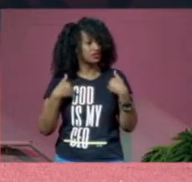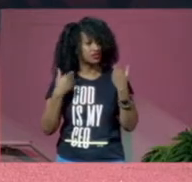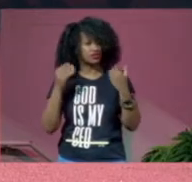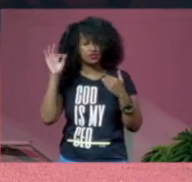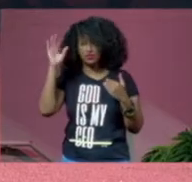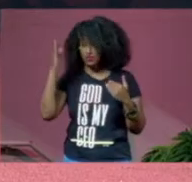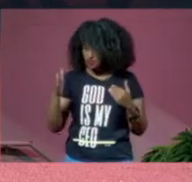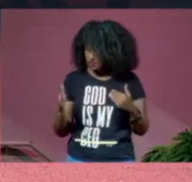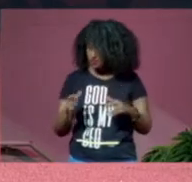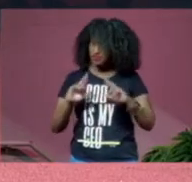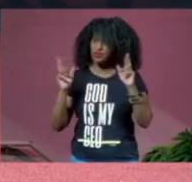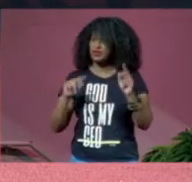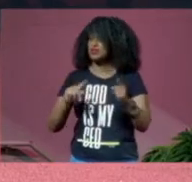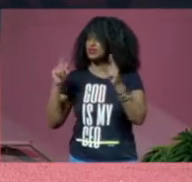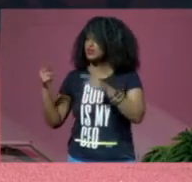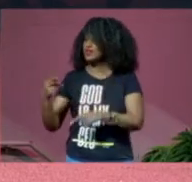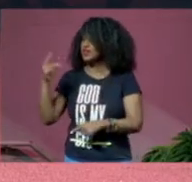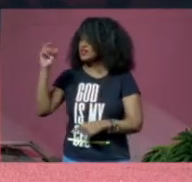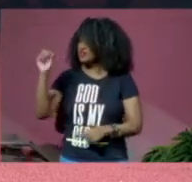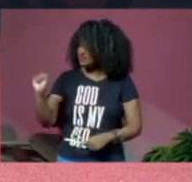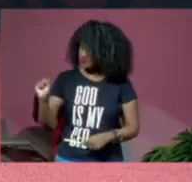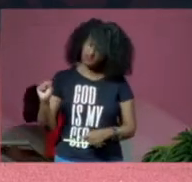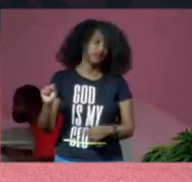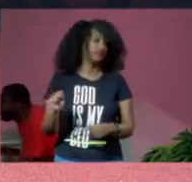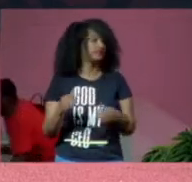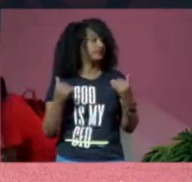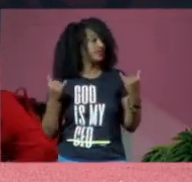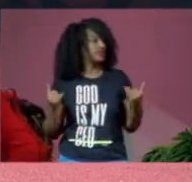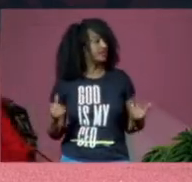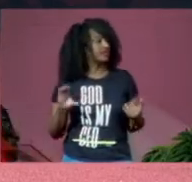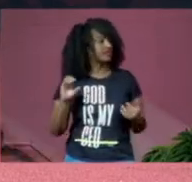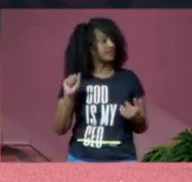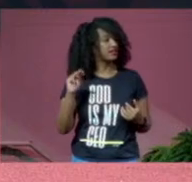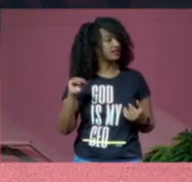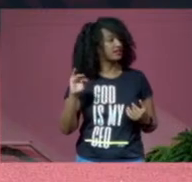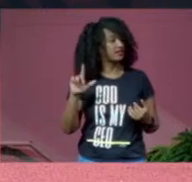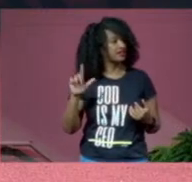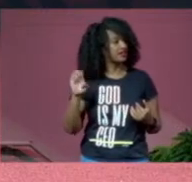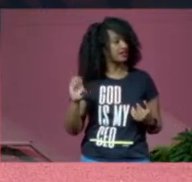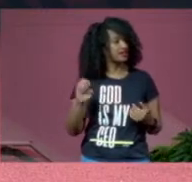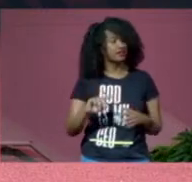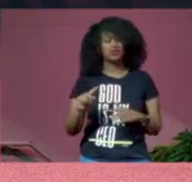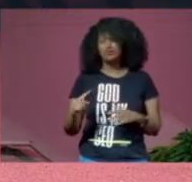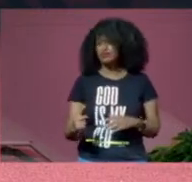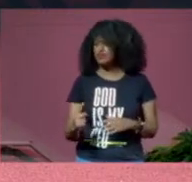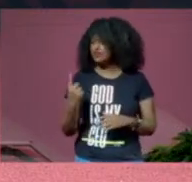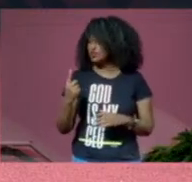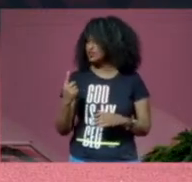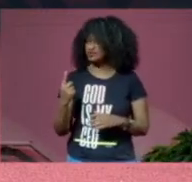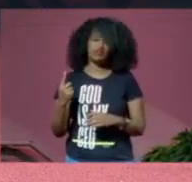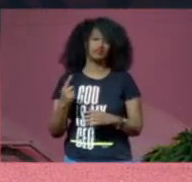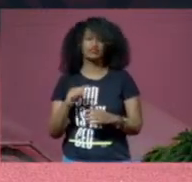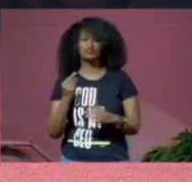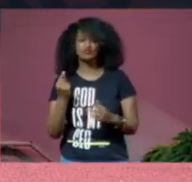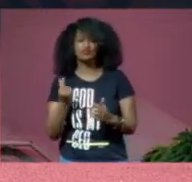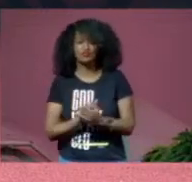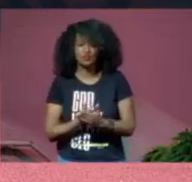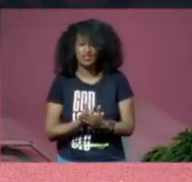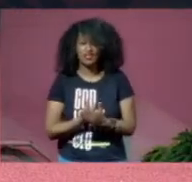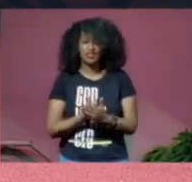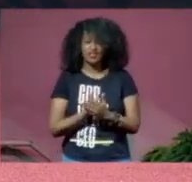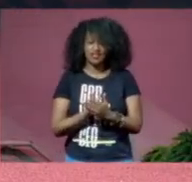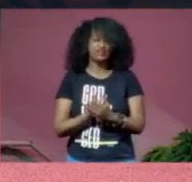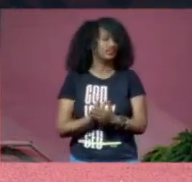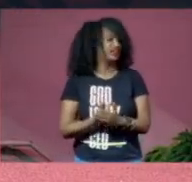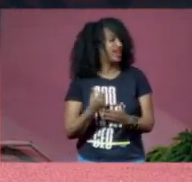to go to high school, right? So Camille's eighth grade graduation was the first graduation I attended as a youth pastor. And